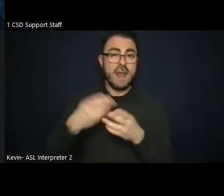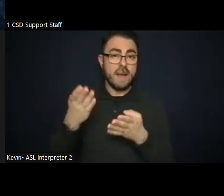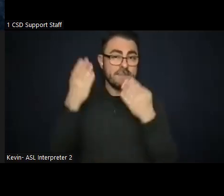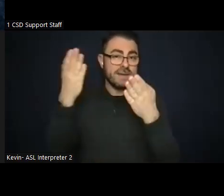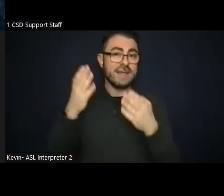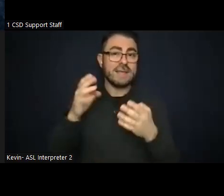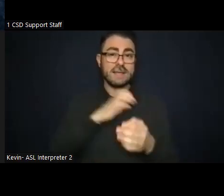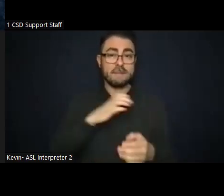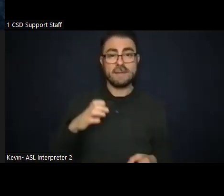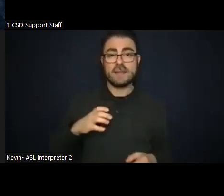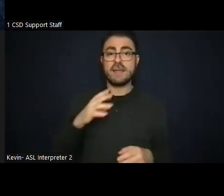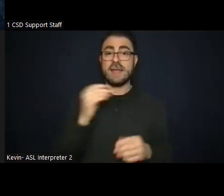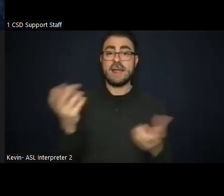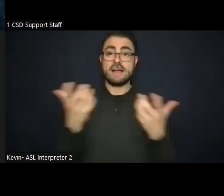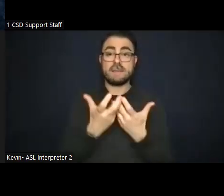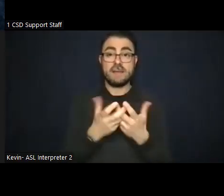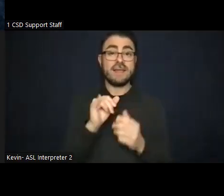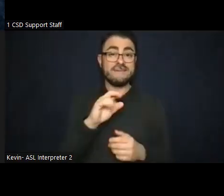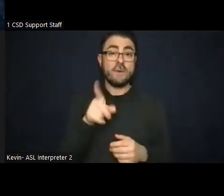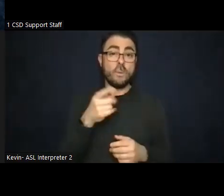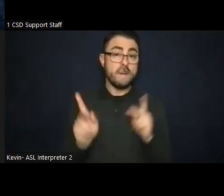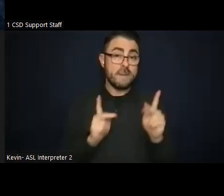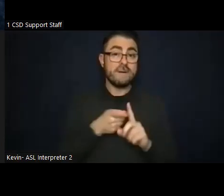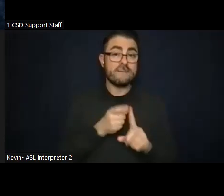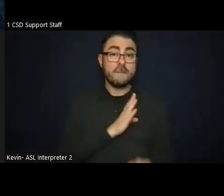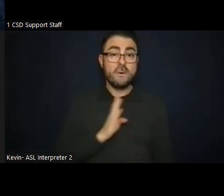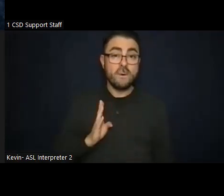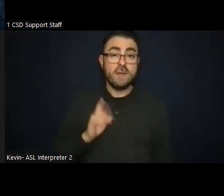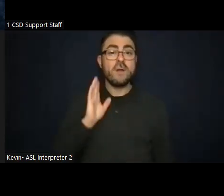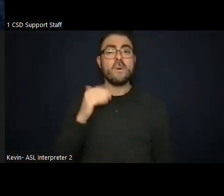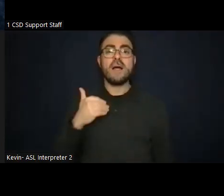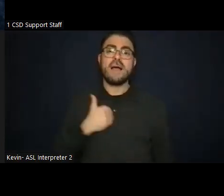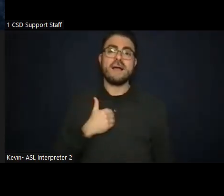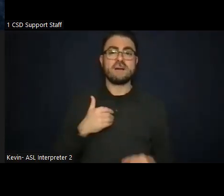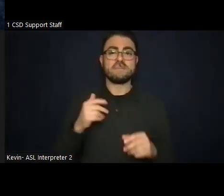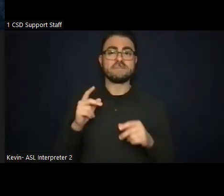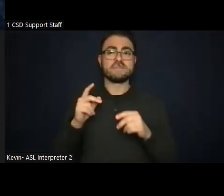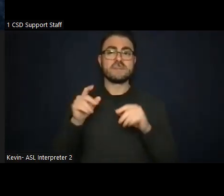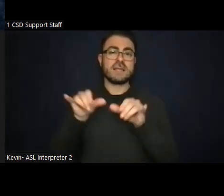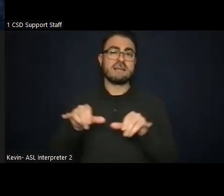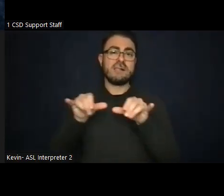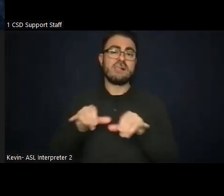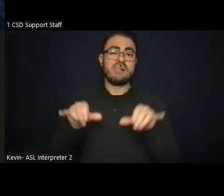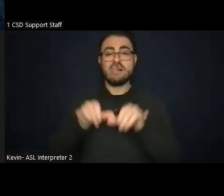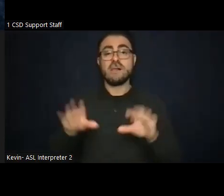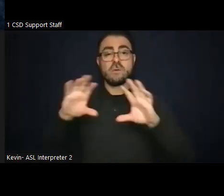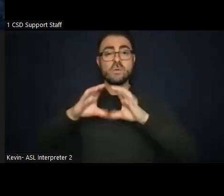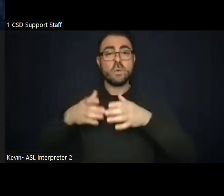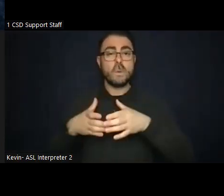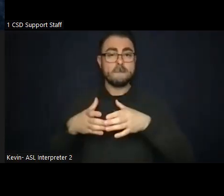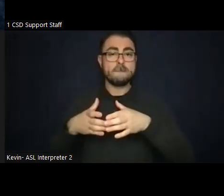define that. If it's just people from the board, you're going to end up with a self-perpetuating group that's just ending up, you